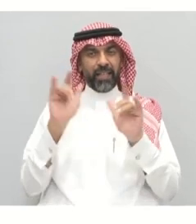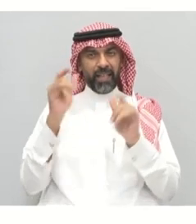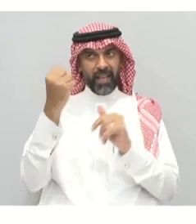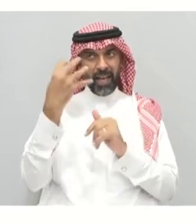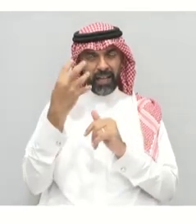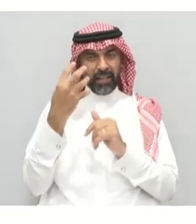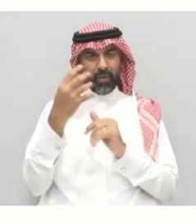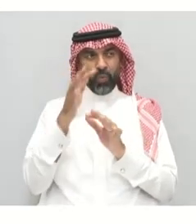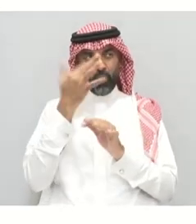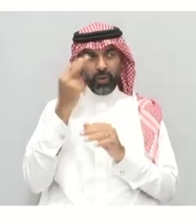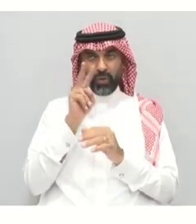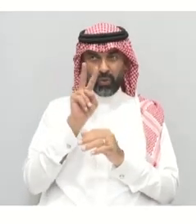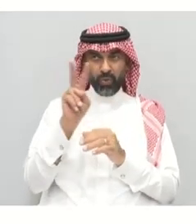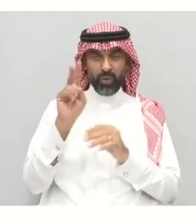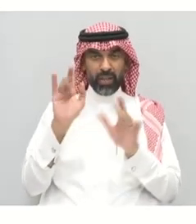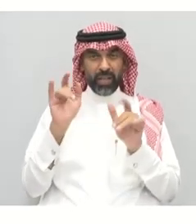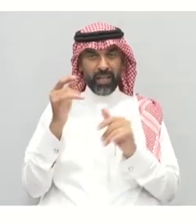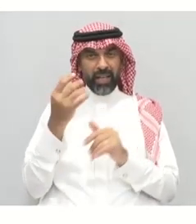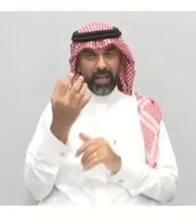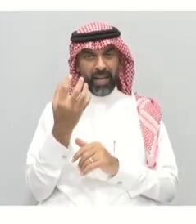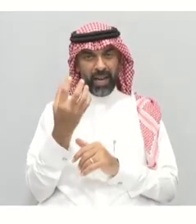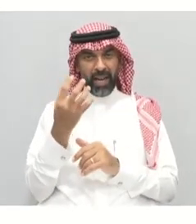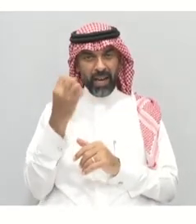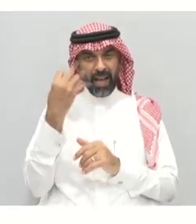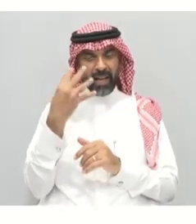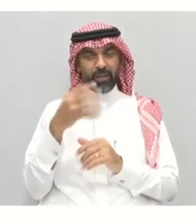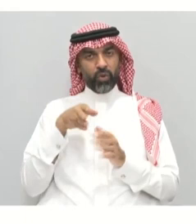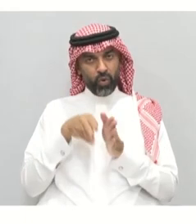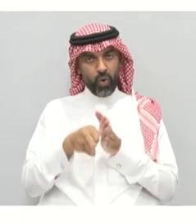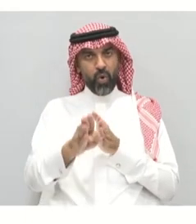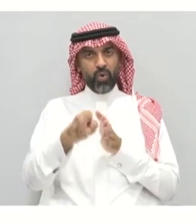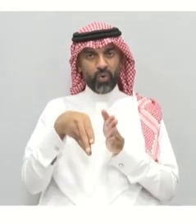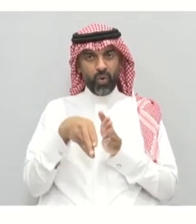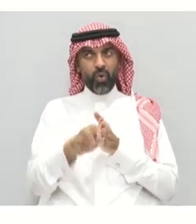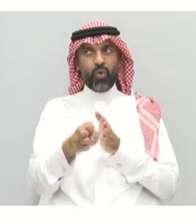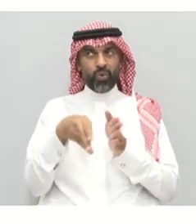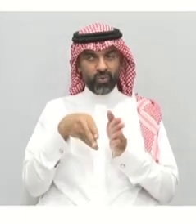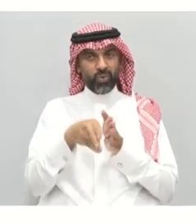green light, when you see a green light, go, go,